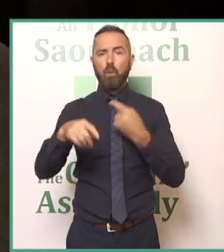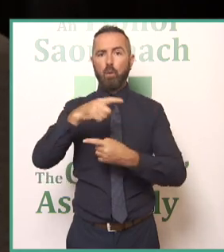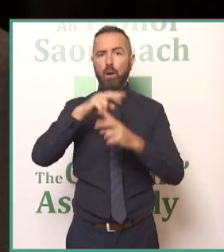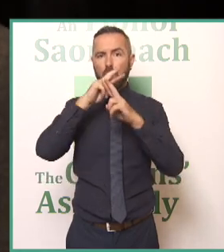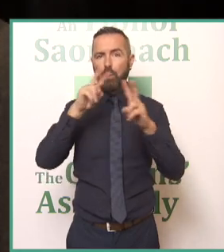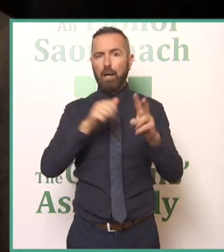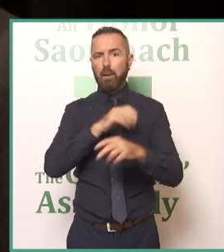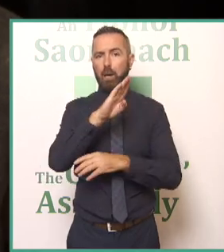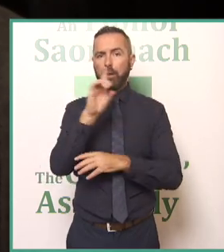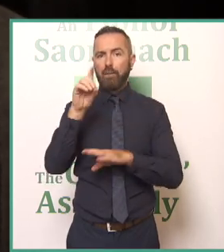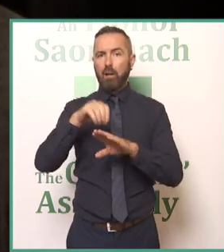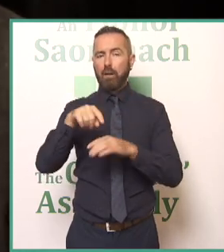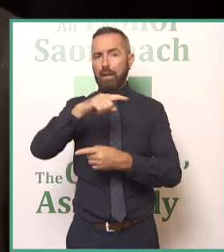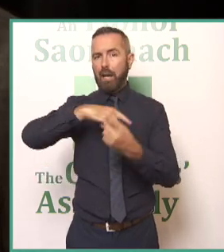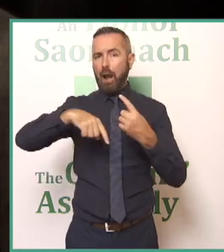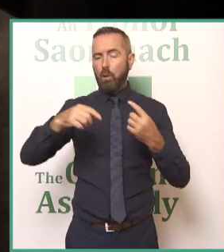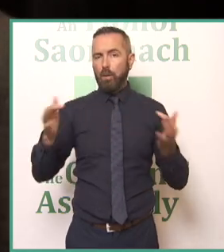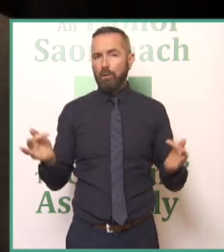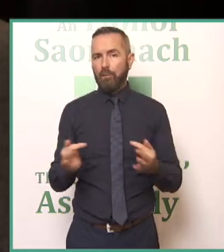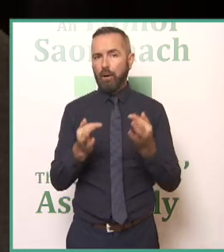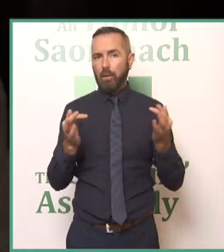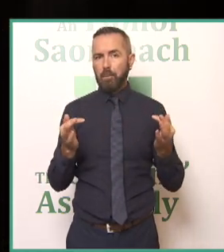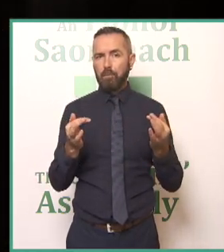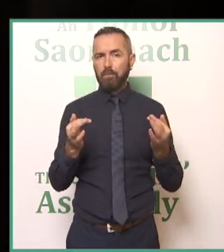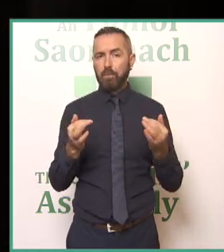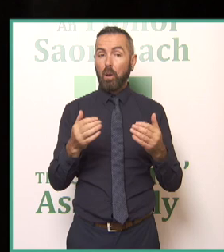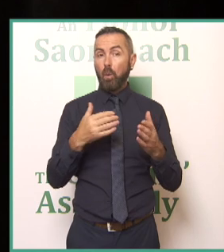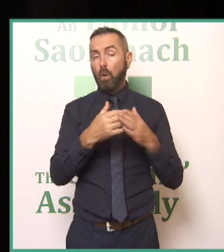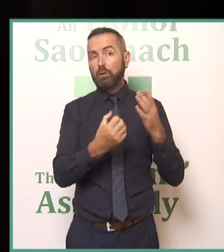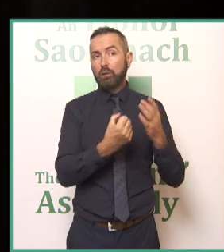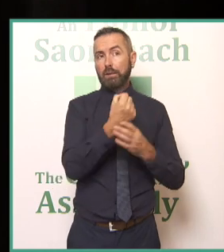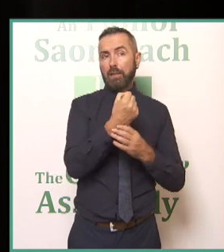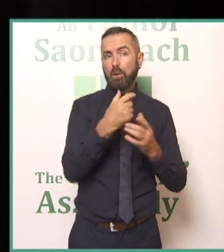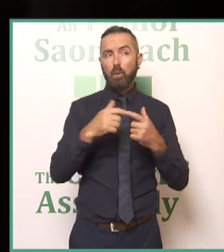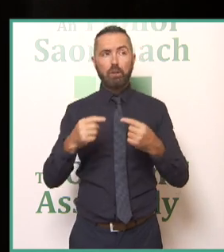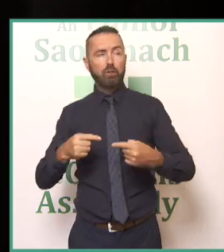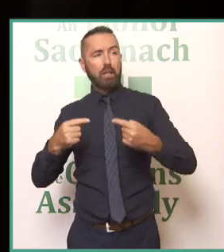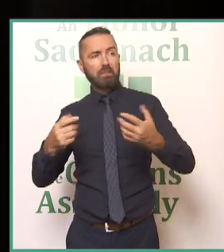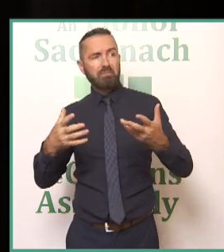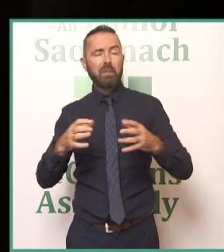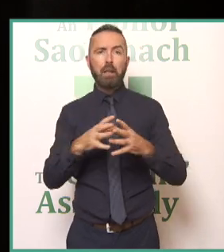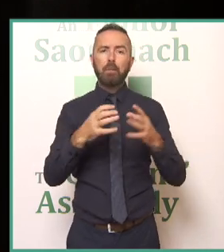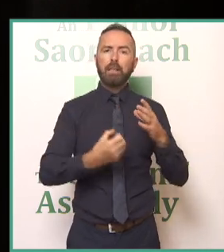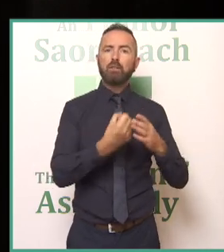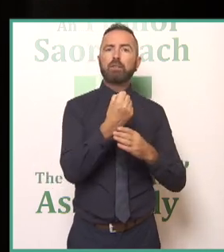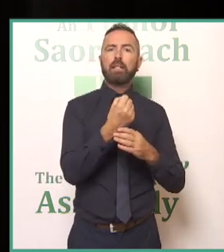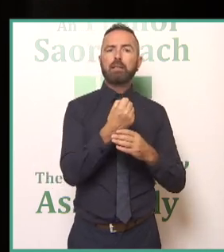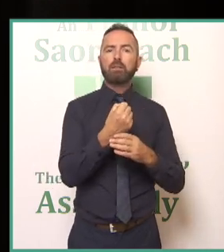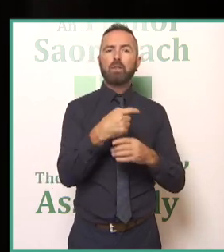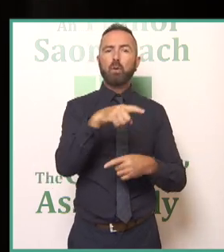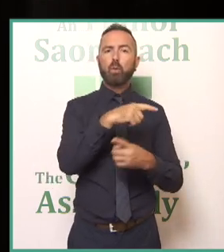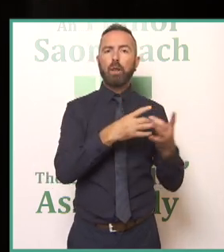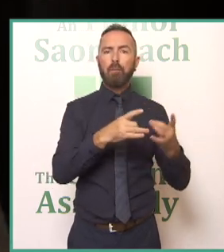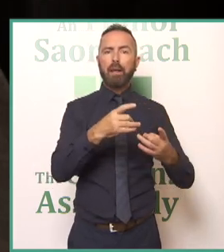biodiversity on our farm. In terms of successes and the challenges, a big success for us is we made a